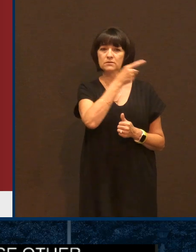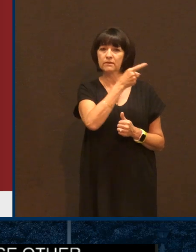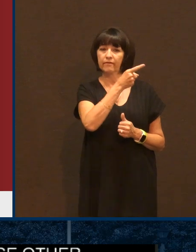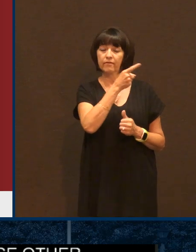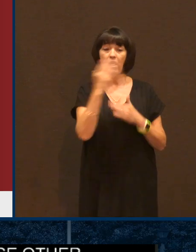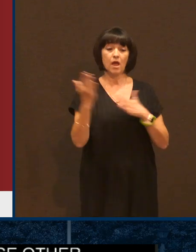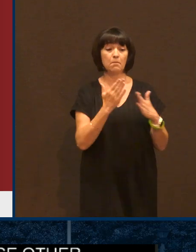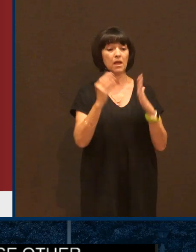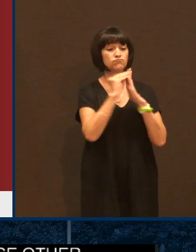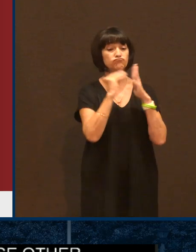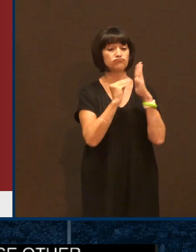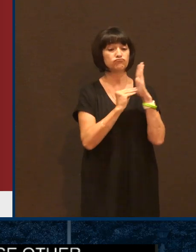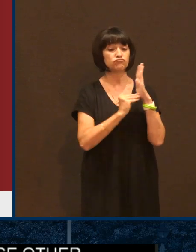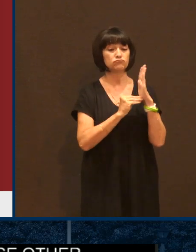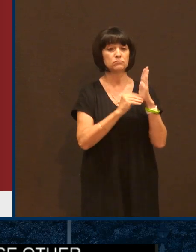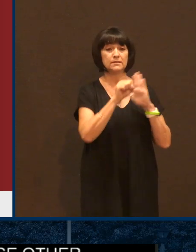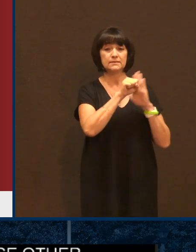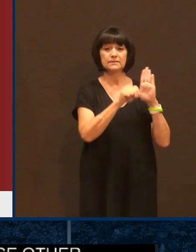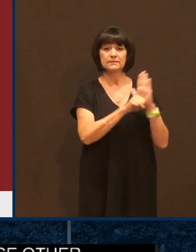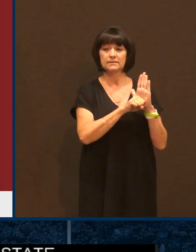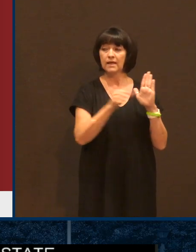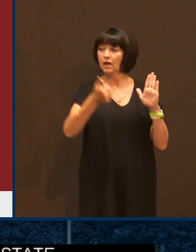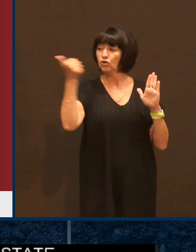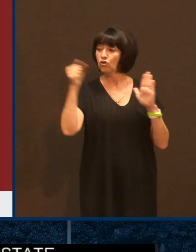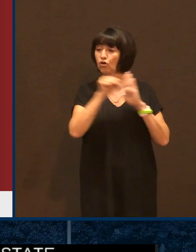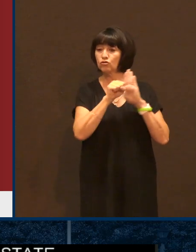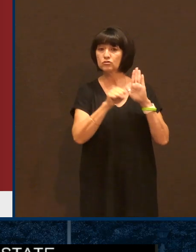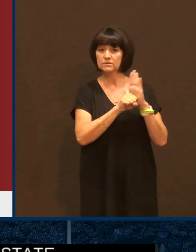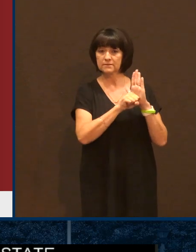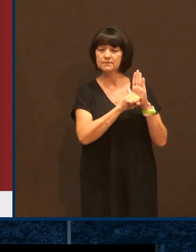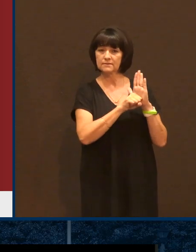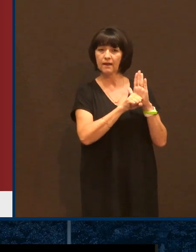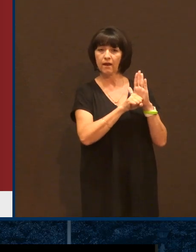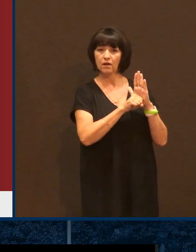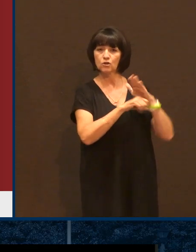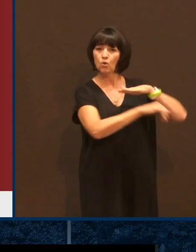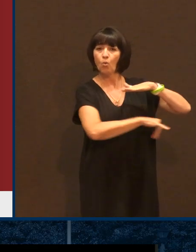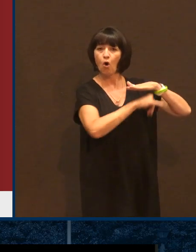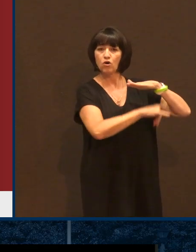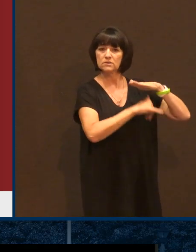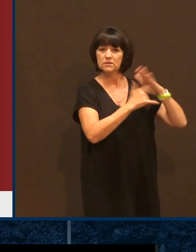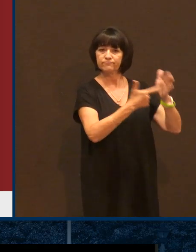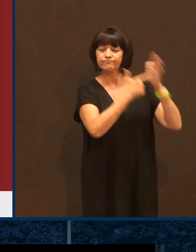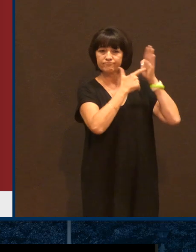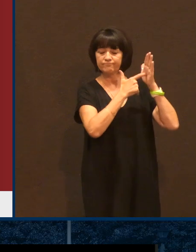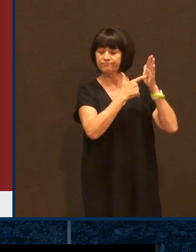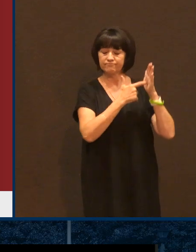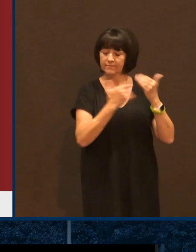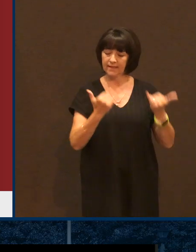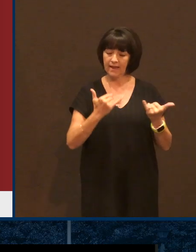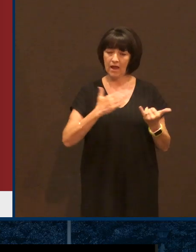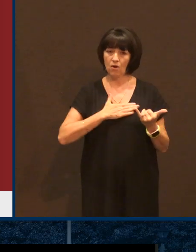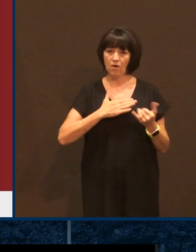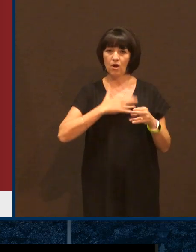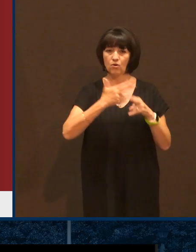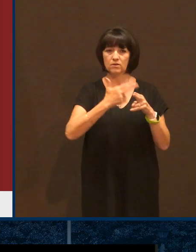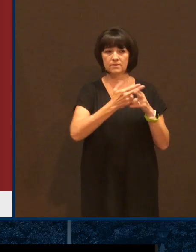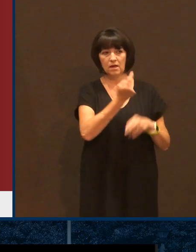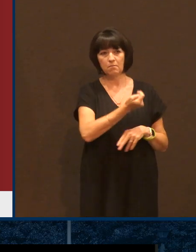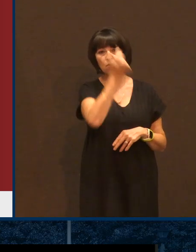quarantine. And we'll also talk today about the reopening of our schools. Both of these should